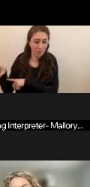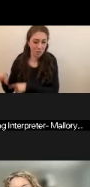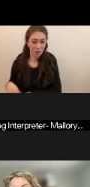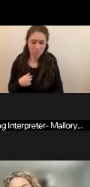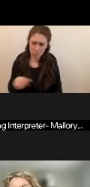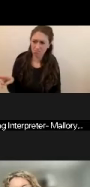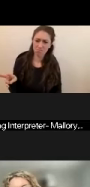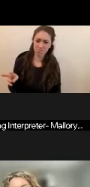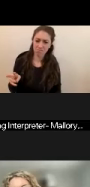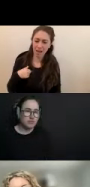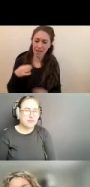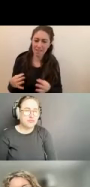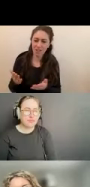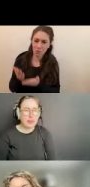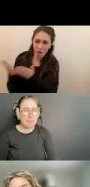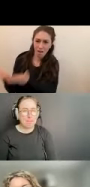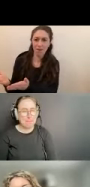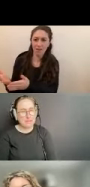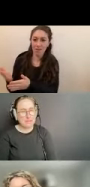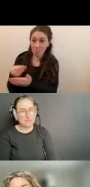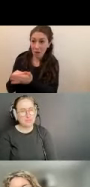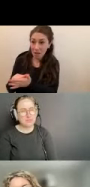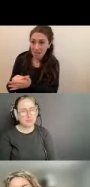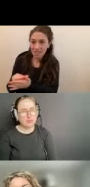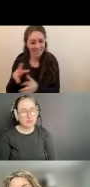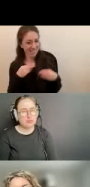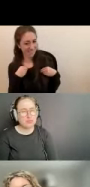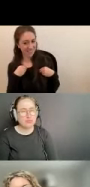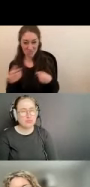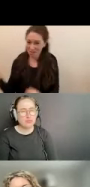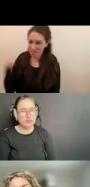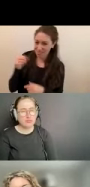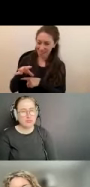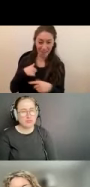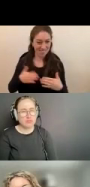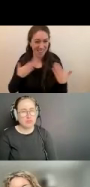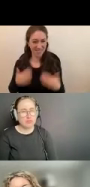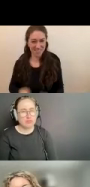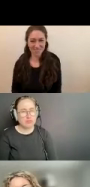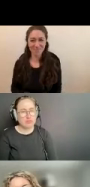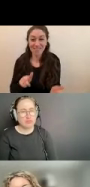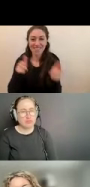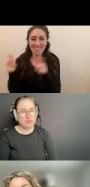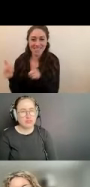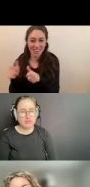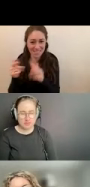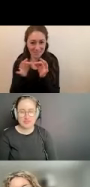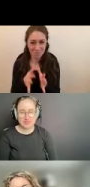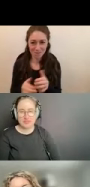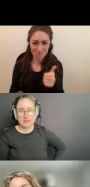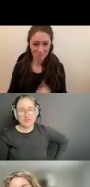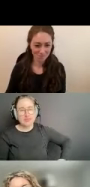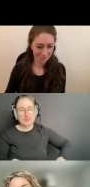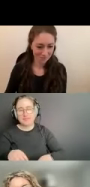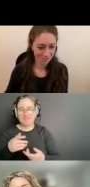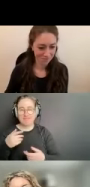one day to offer him some money for it. And he took it. So I took the camera and I was happy. So in my mind's eye, I always had in my